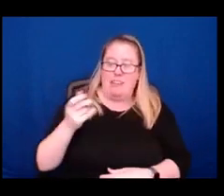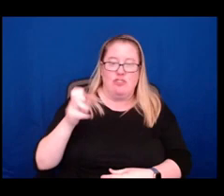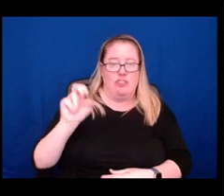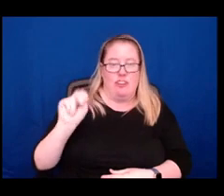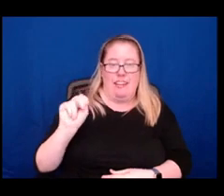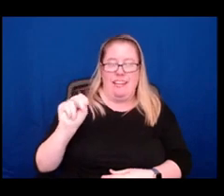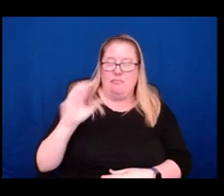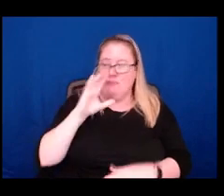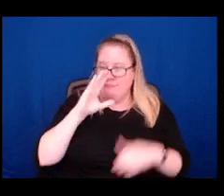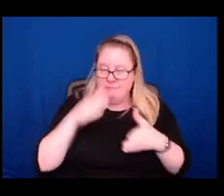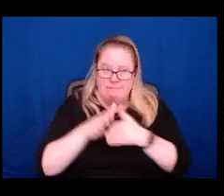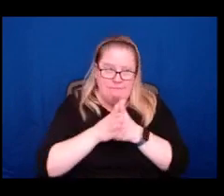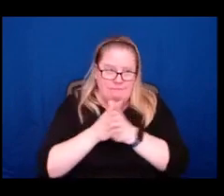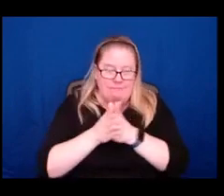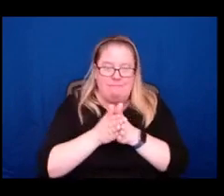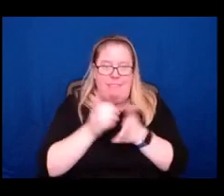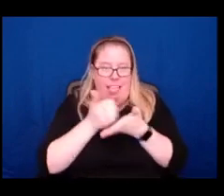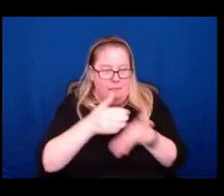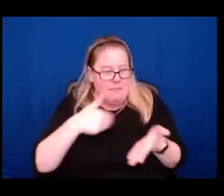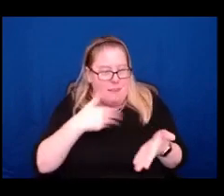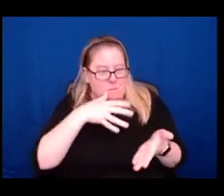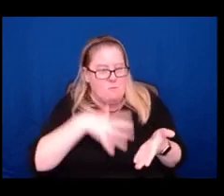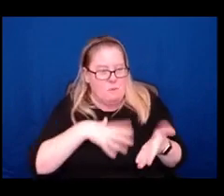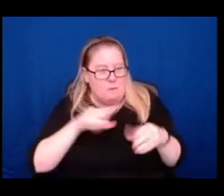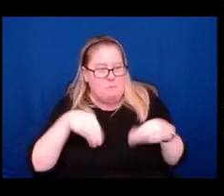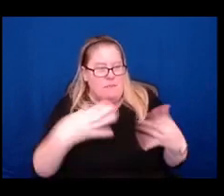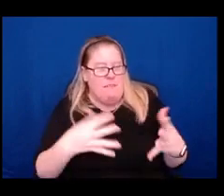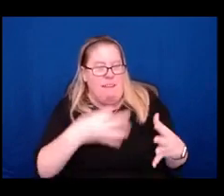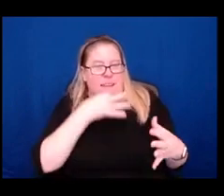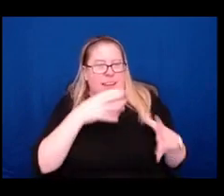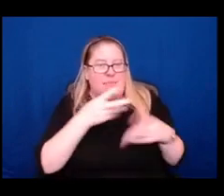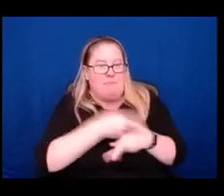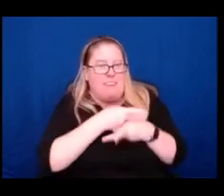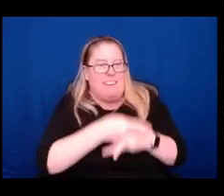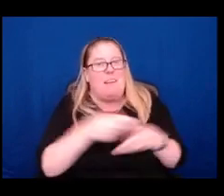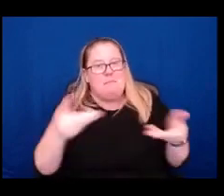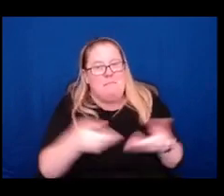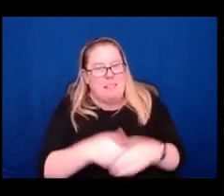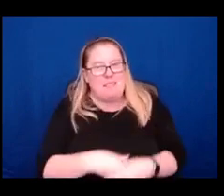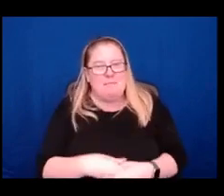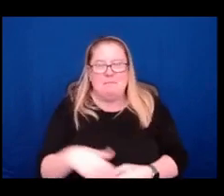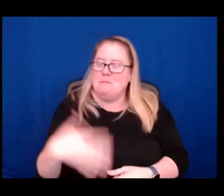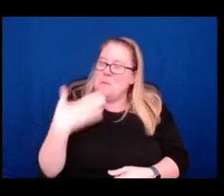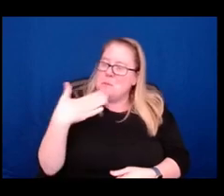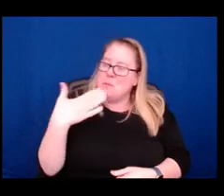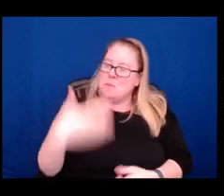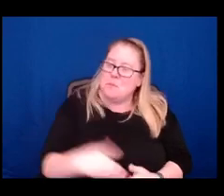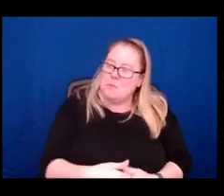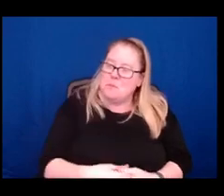about mentoring young women and providing expert care. Welcome, Dr. Yenny. Thank you.